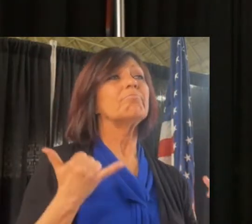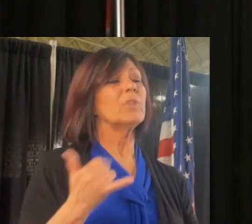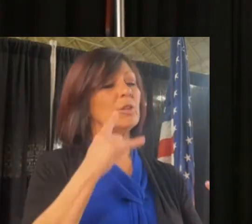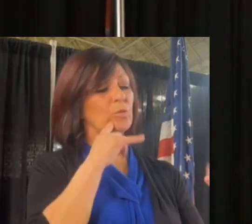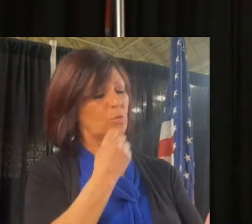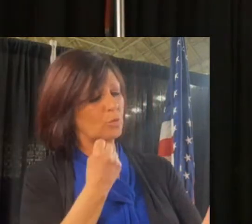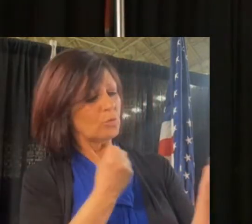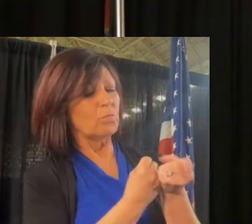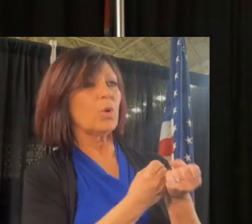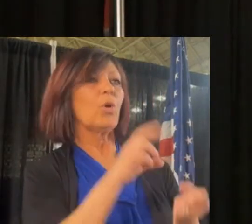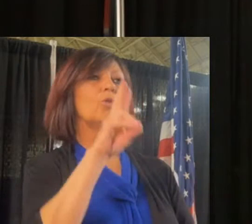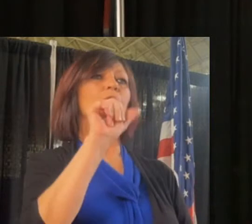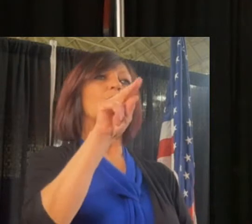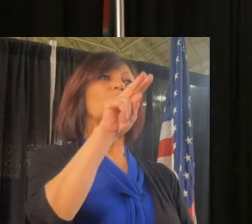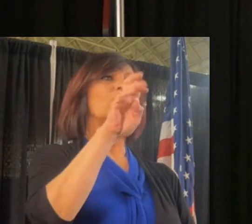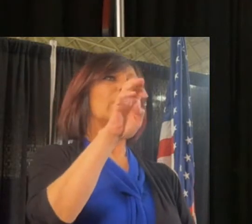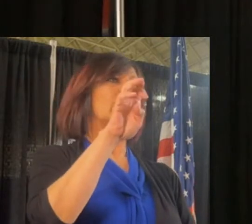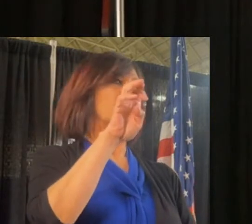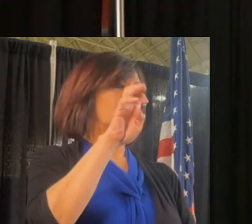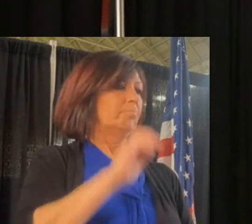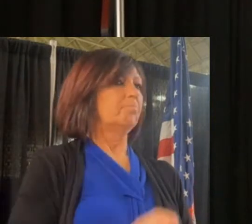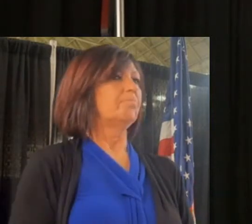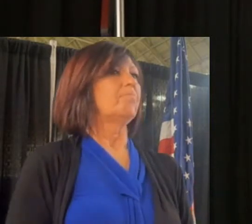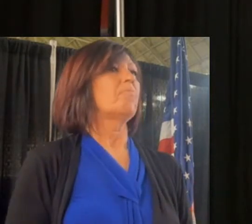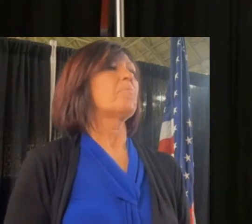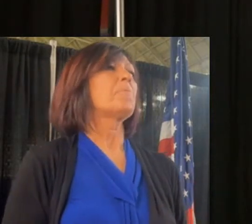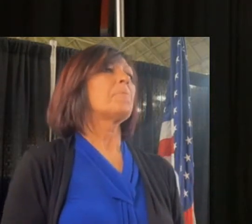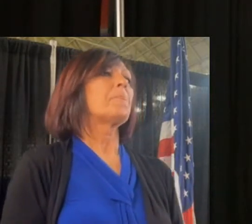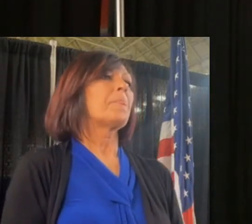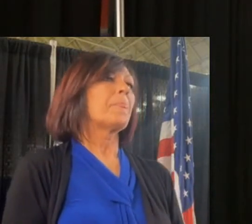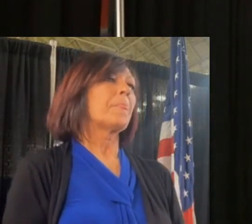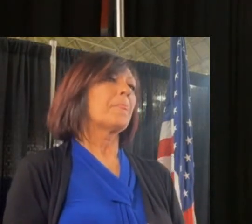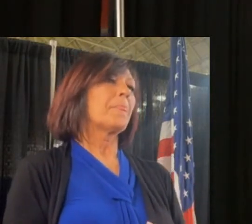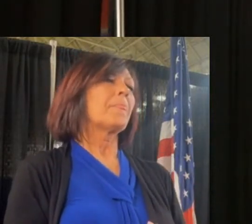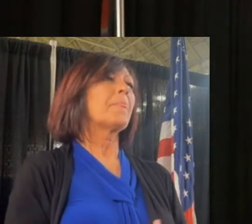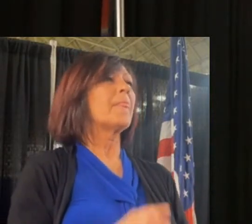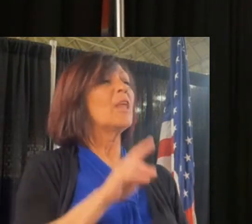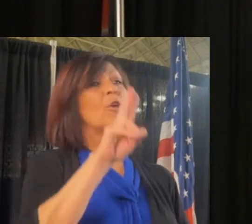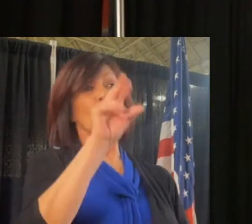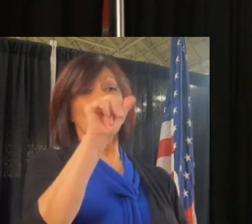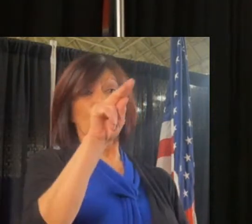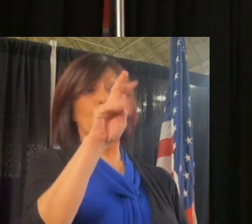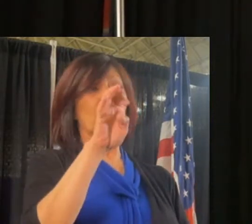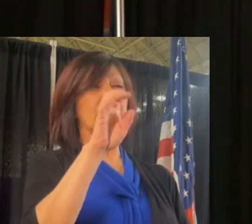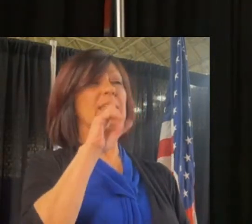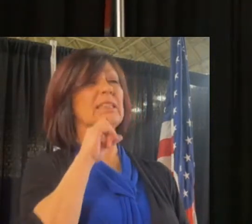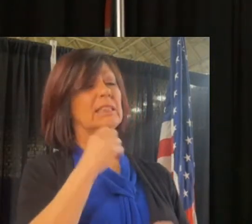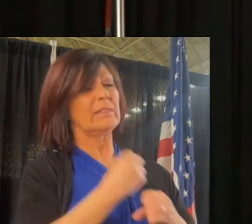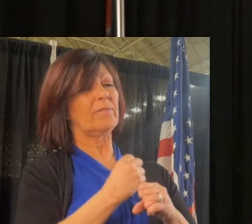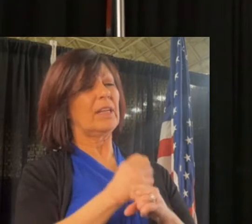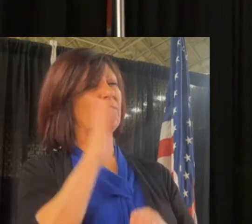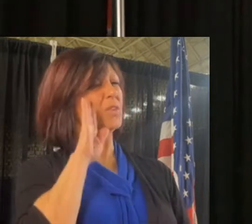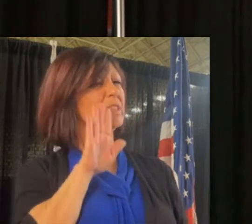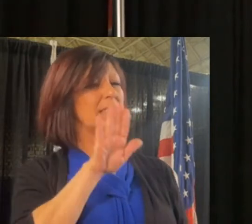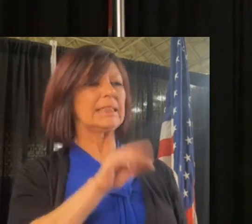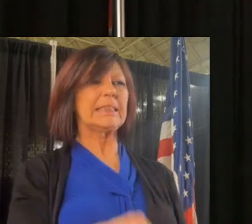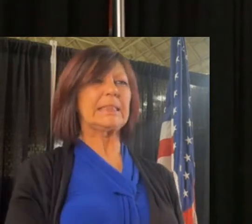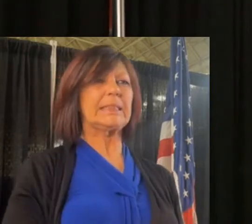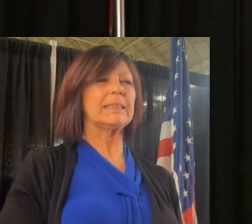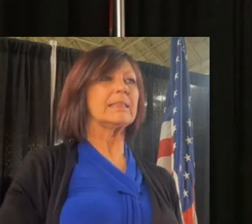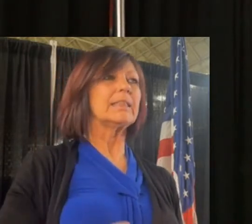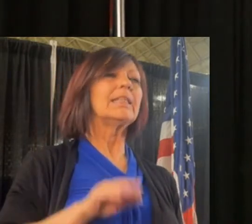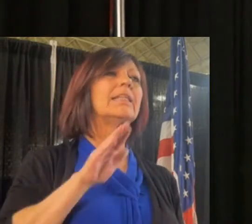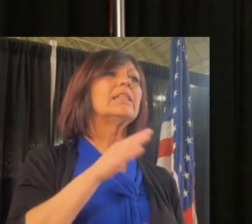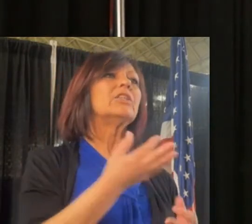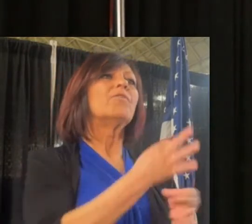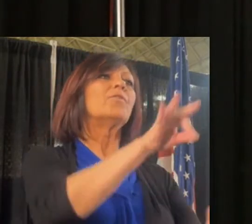supported Ukraine in one way or another. Ukraine is fighting for its dignity, for its